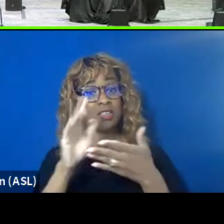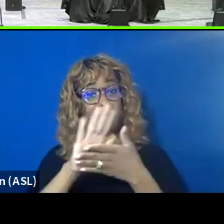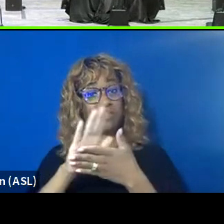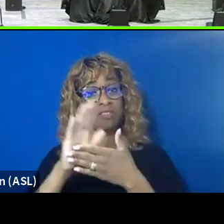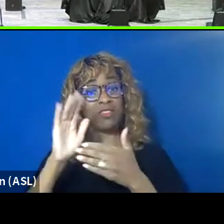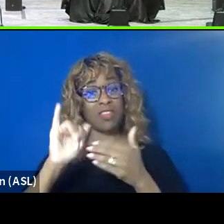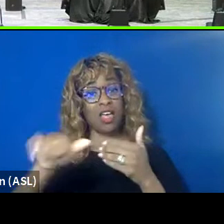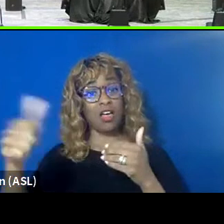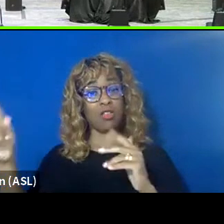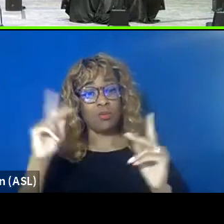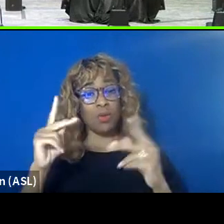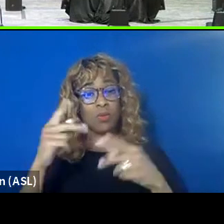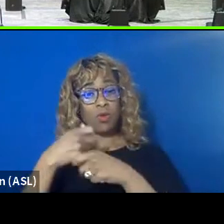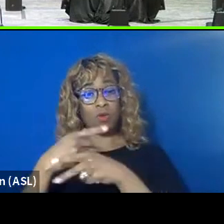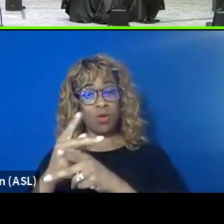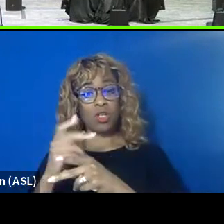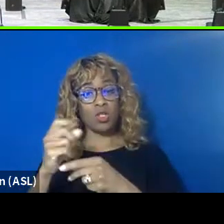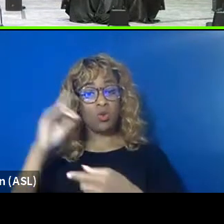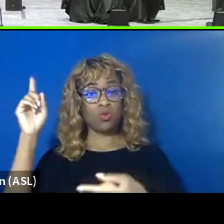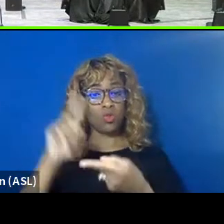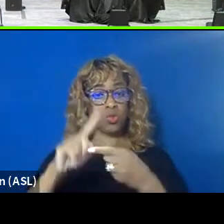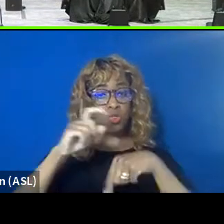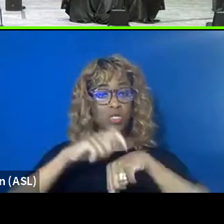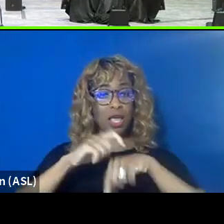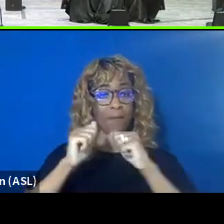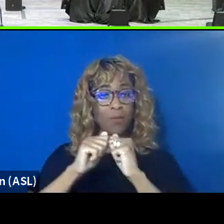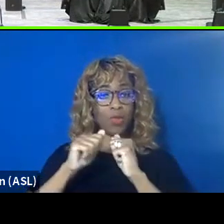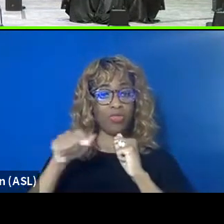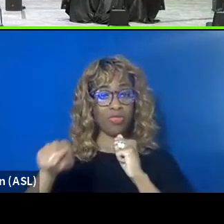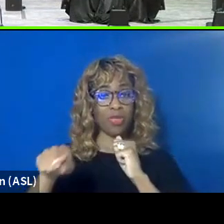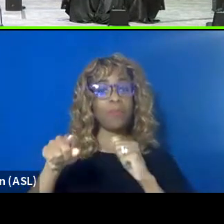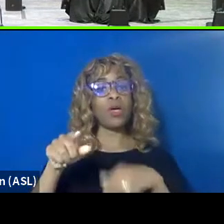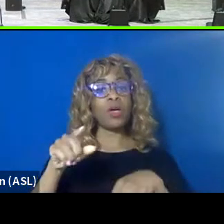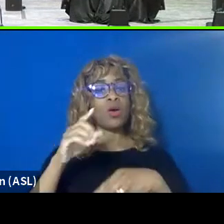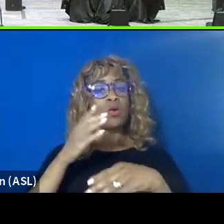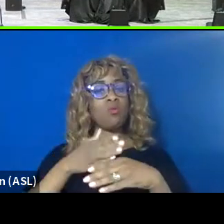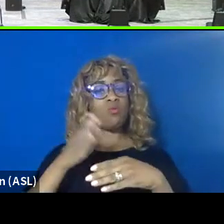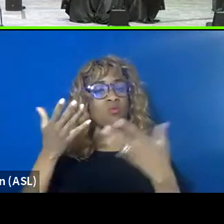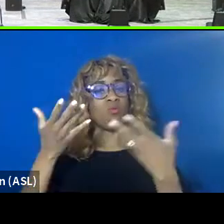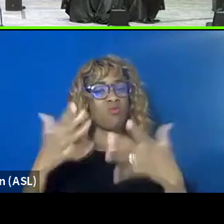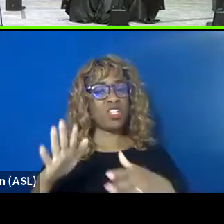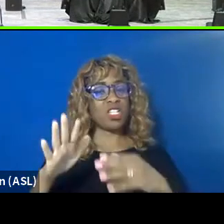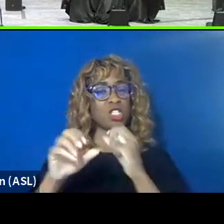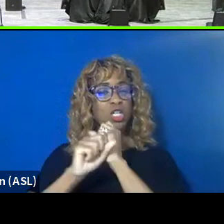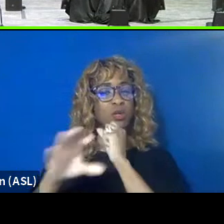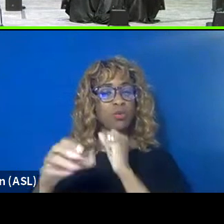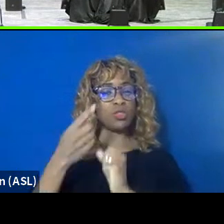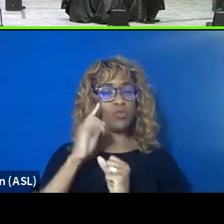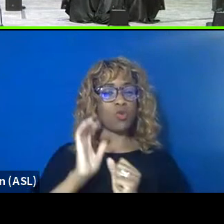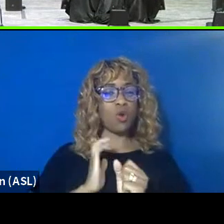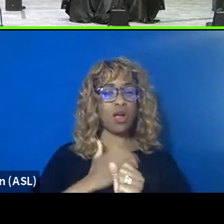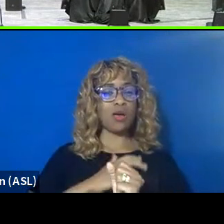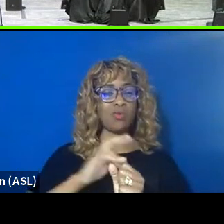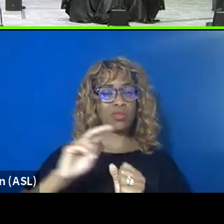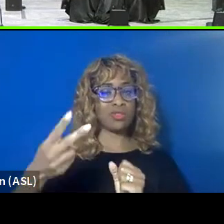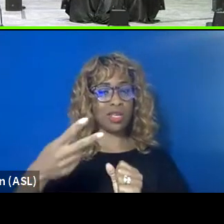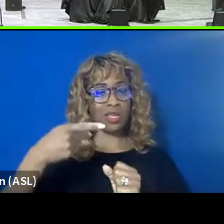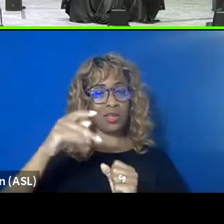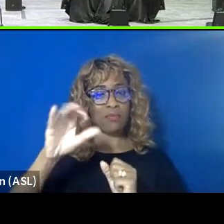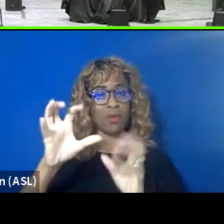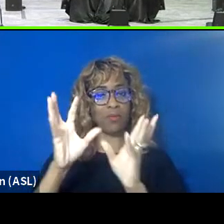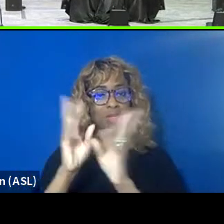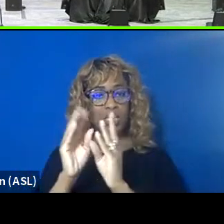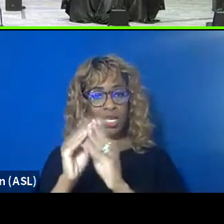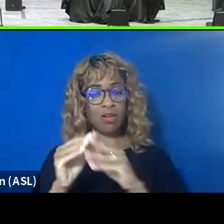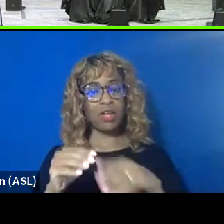produced. So we're going to reduce our time with them. They'll be finishing up a commercial for our second public hearing. And then